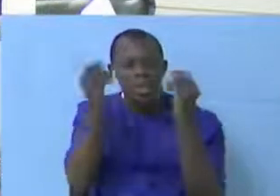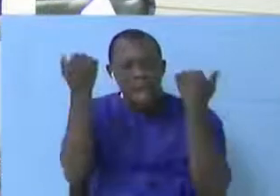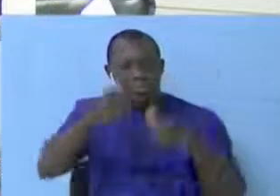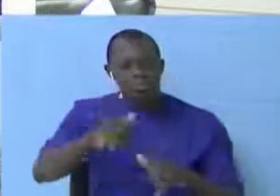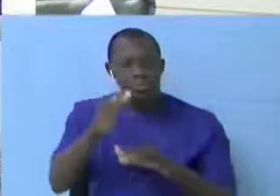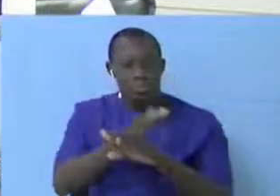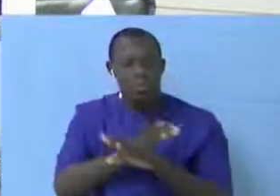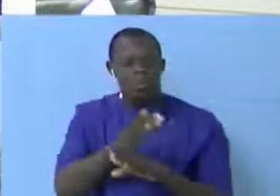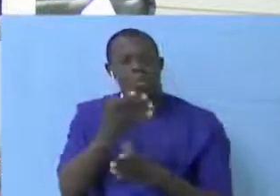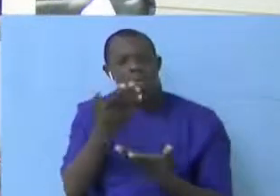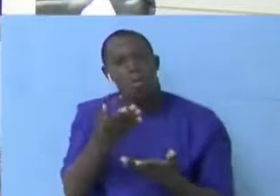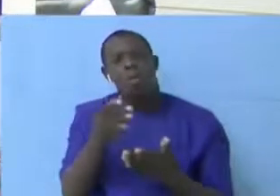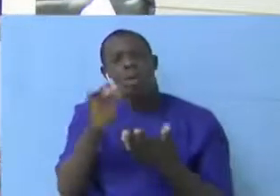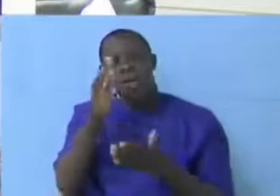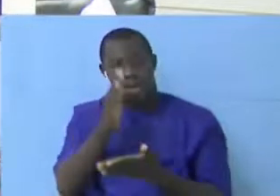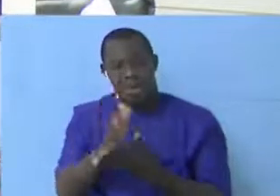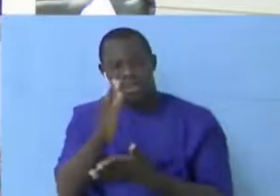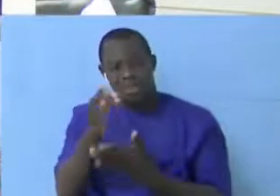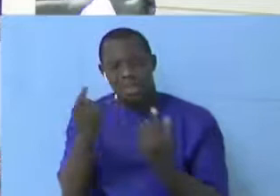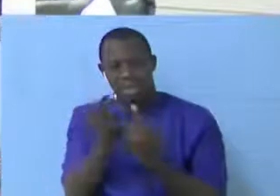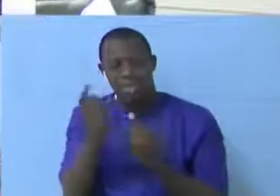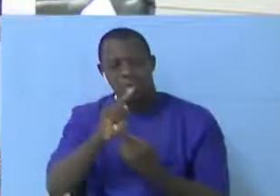this is the case.